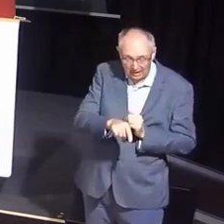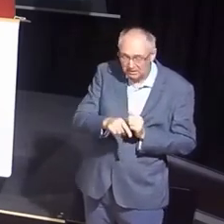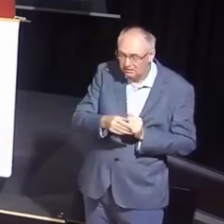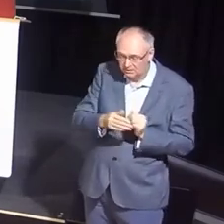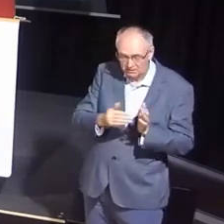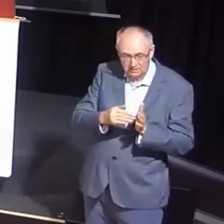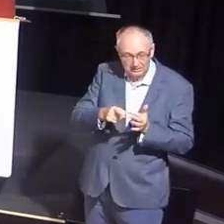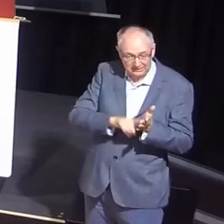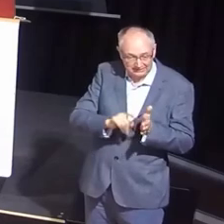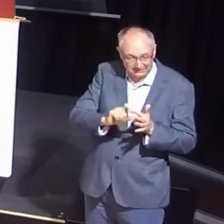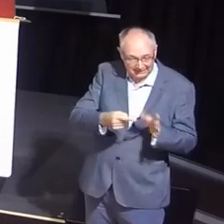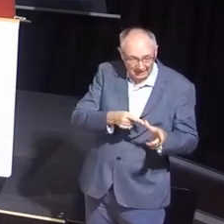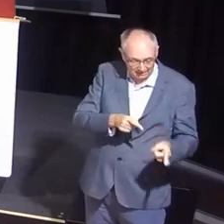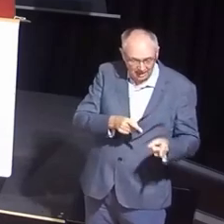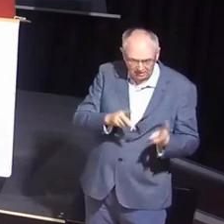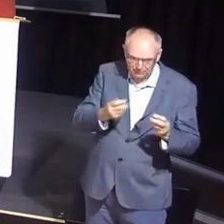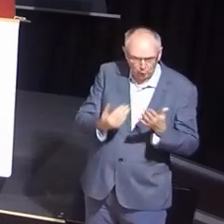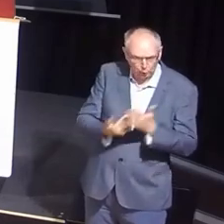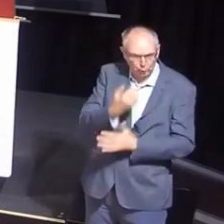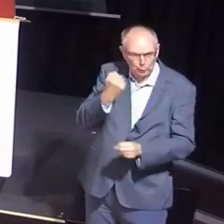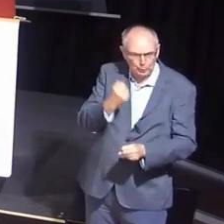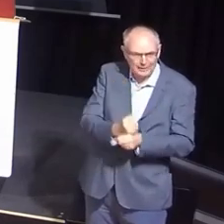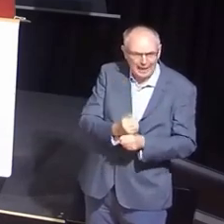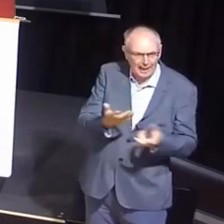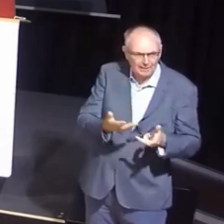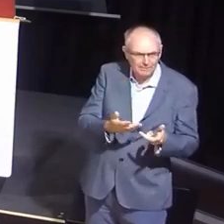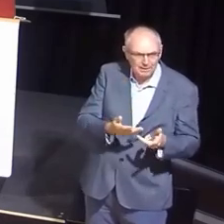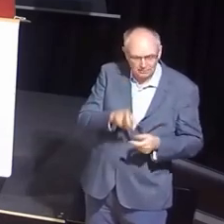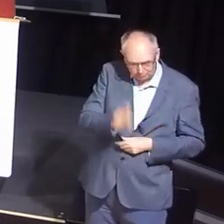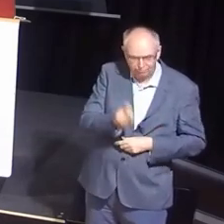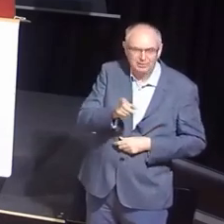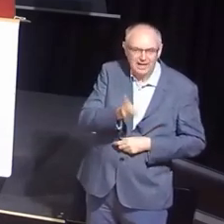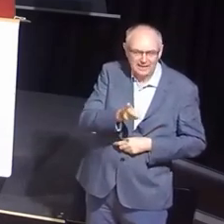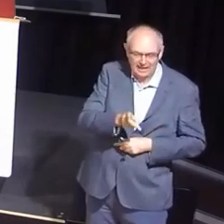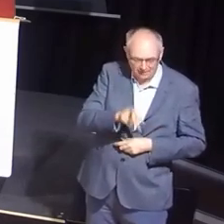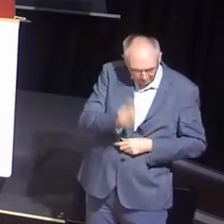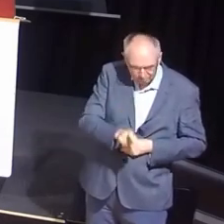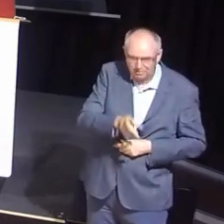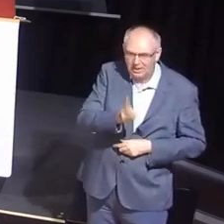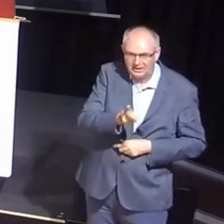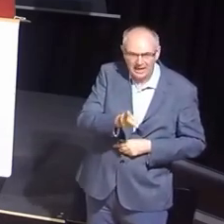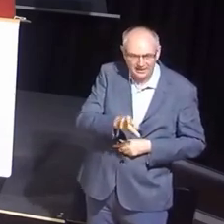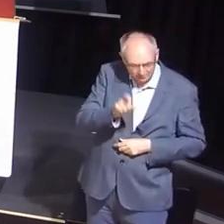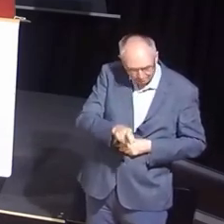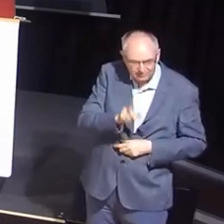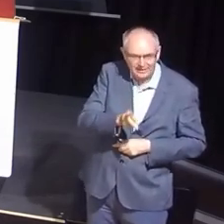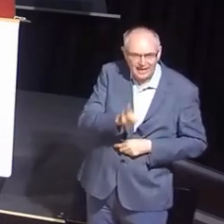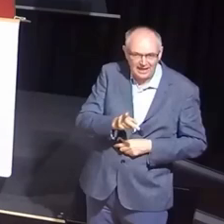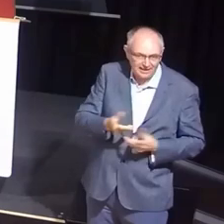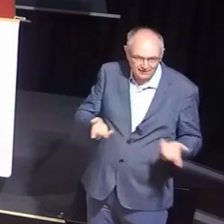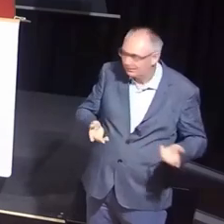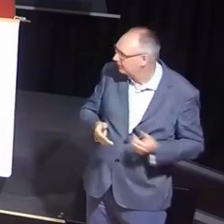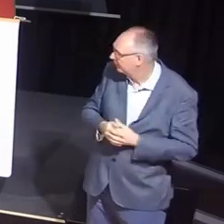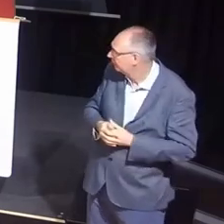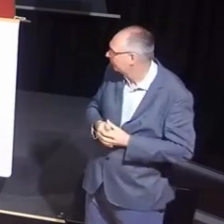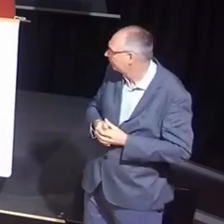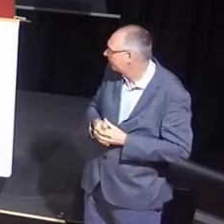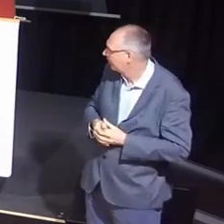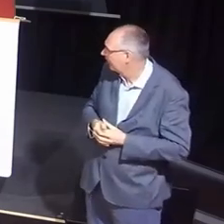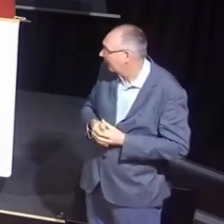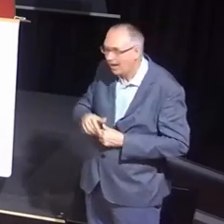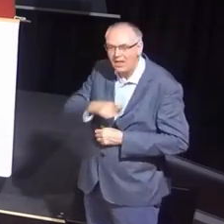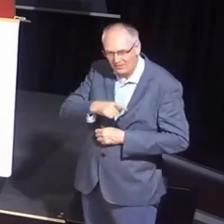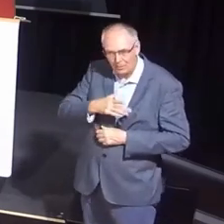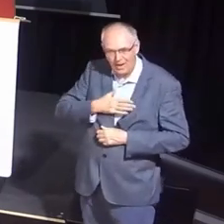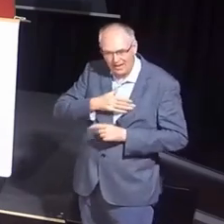just take a new gameplay and hit it over and over and over again. So ultimately, turn everything into a racing game. Yeah, I think that's actually why I like Destiny, because a lot of